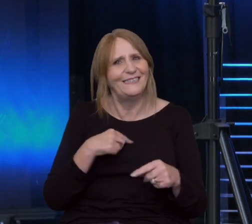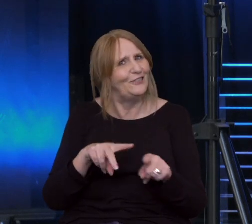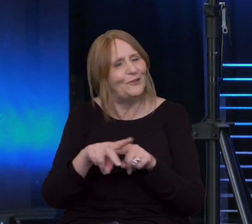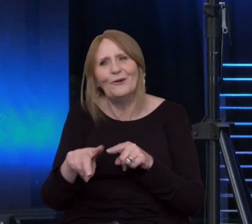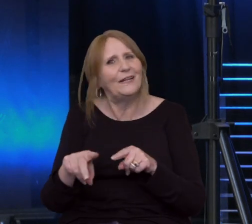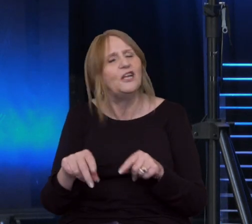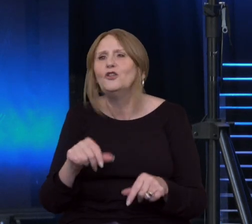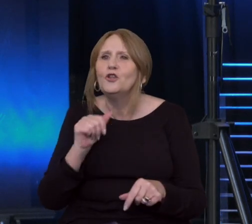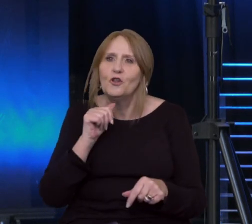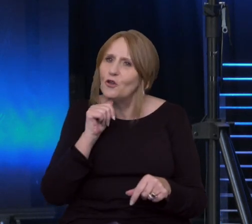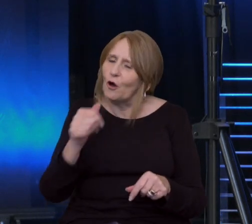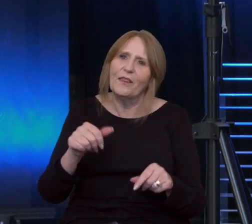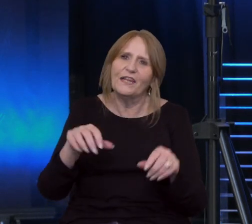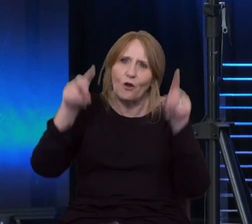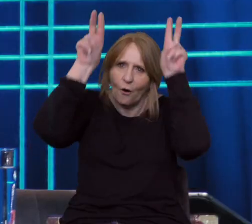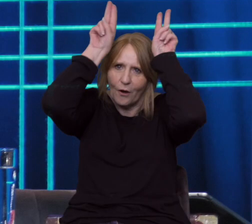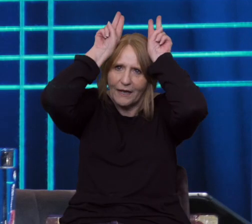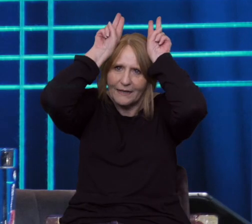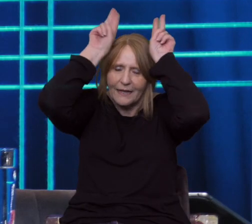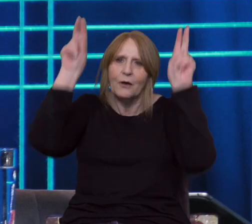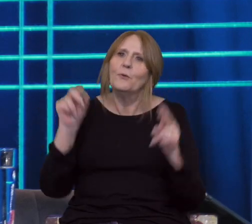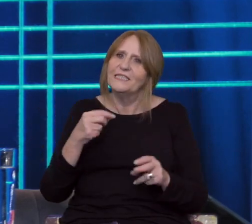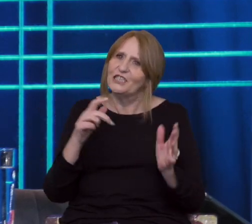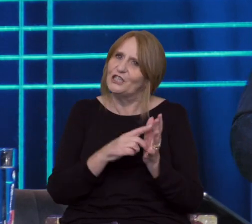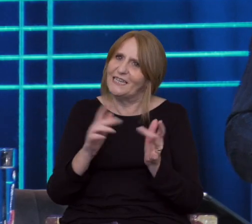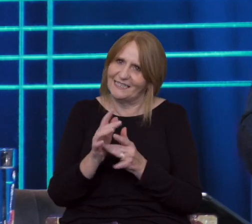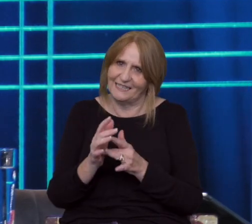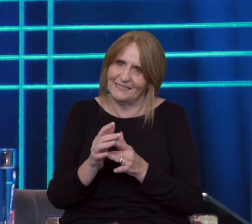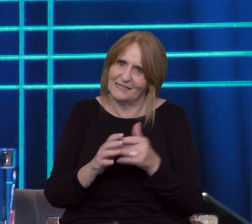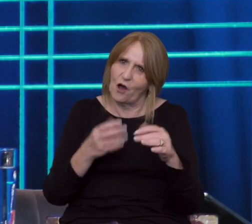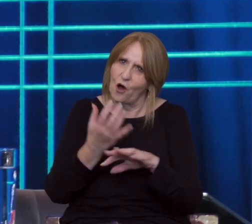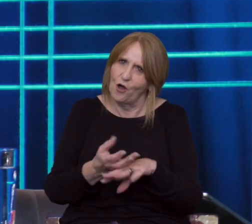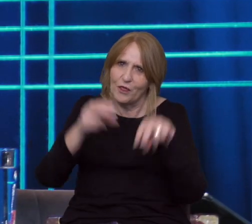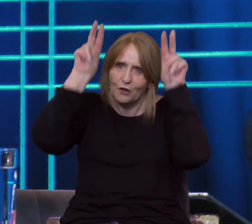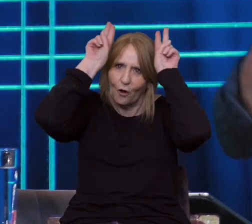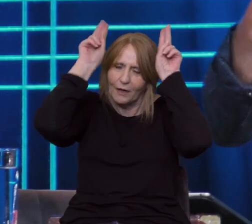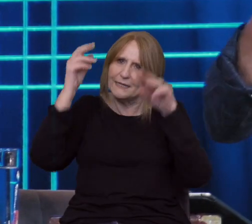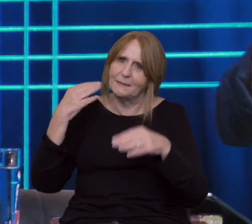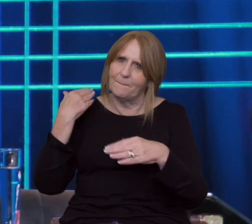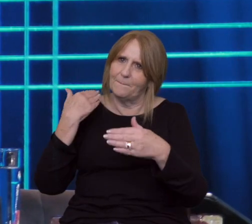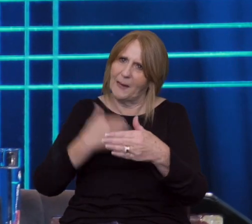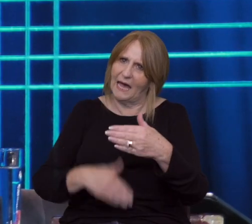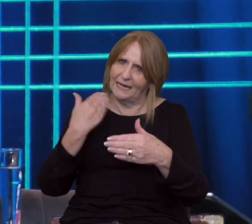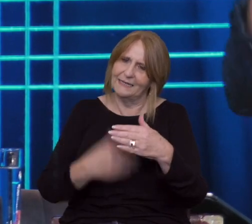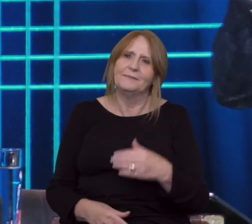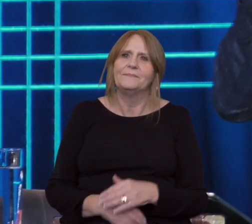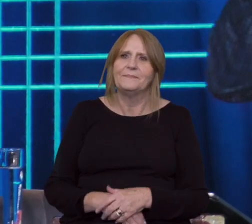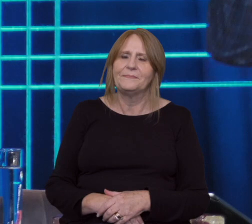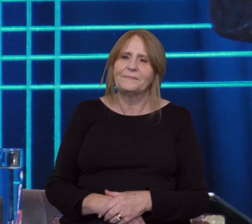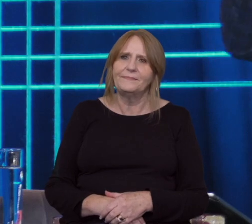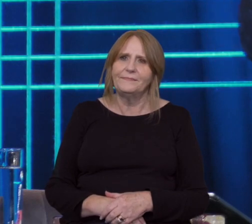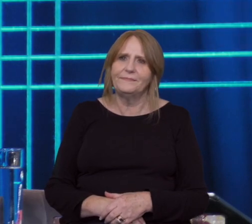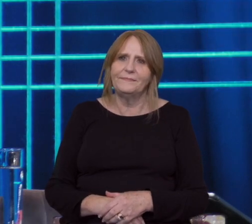the person on His back. And you know what? We must remember, it's the person inside us. It's the